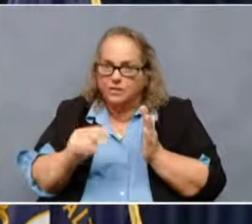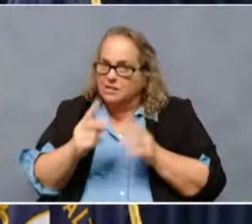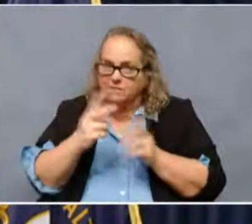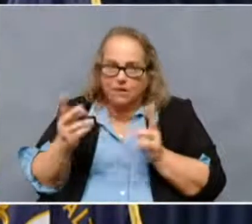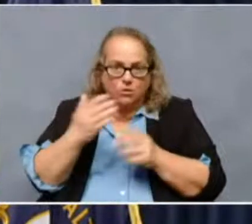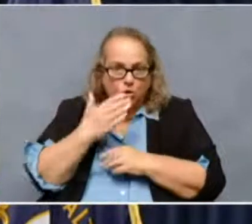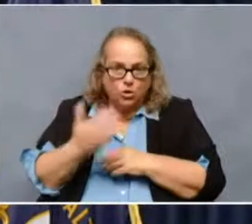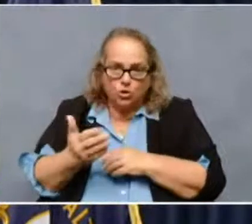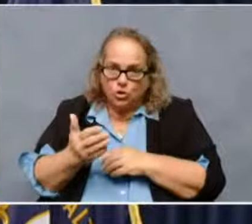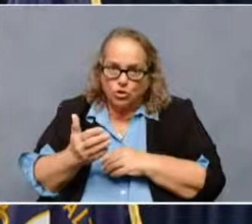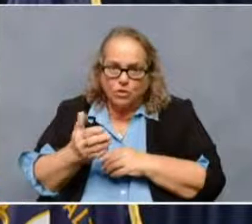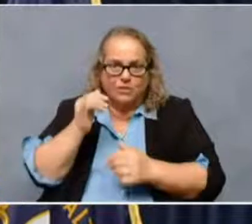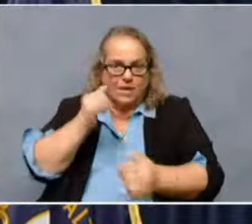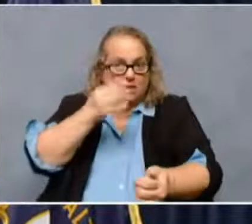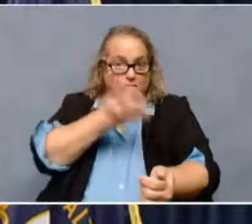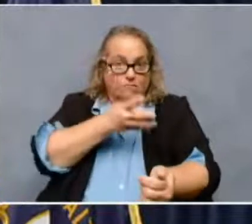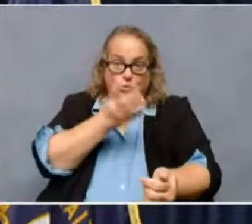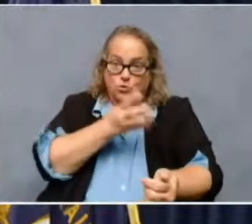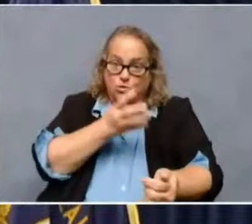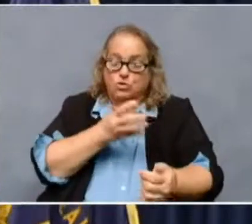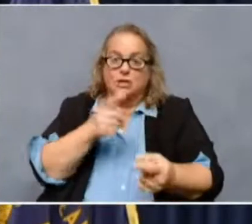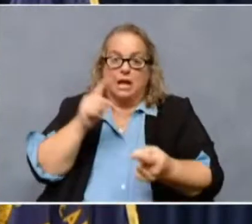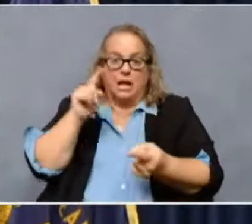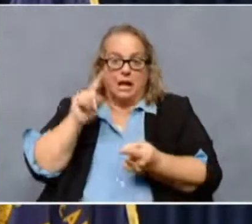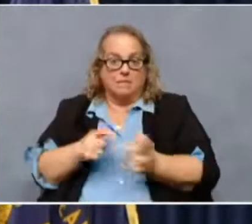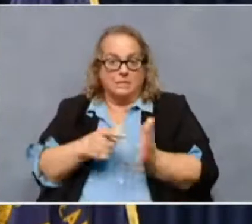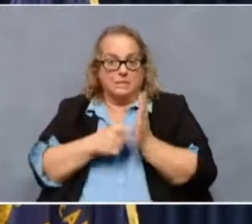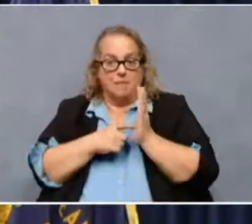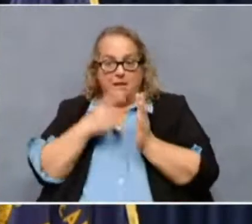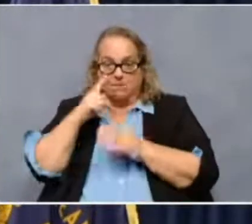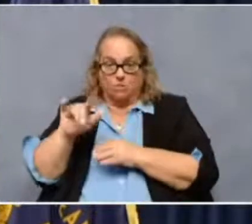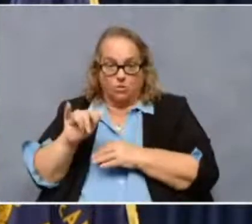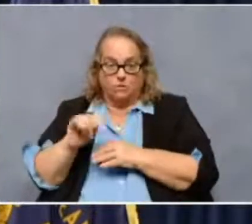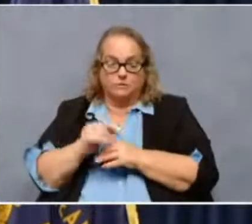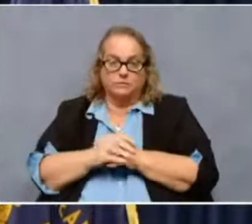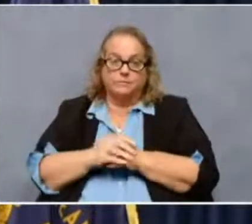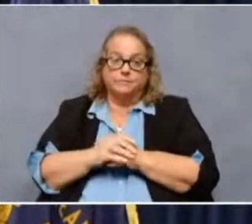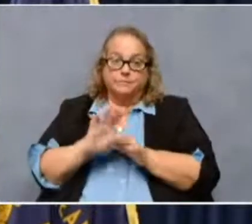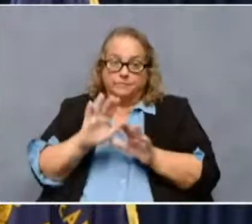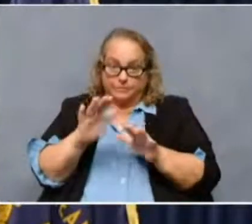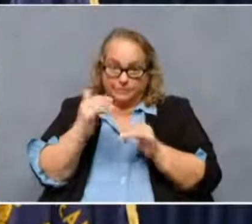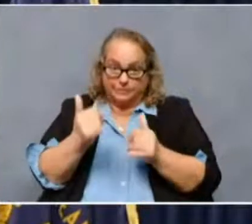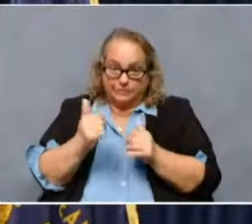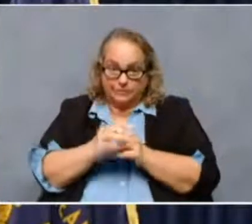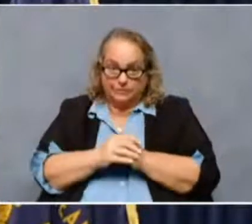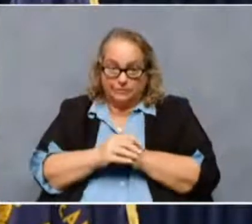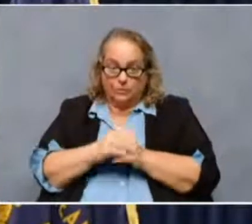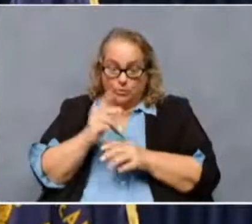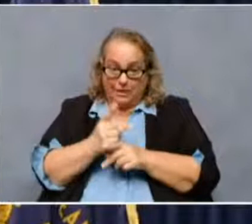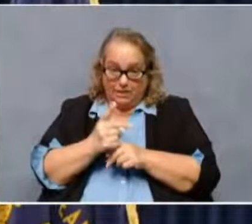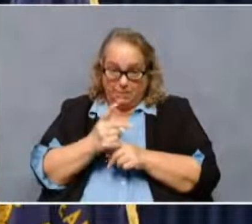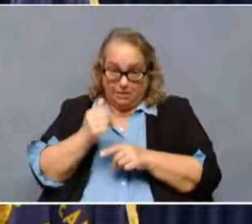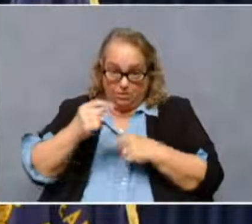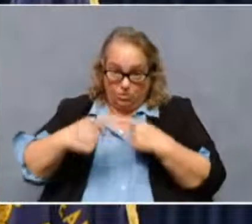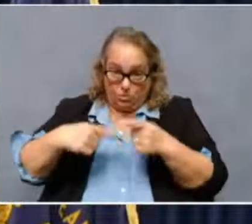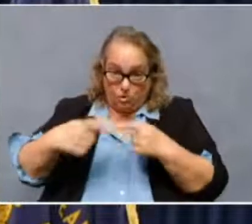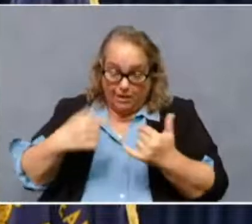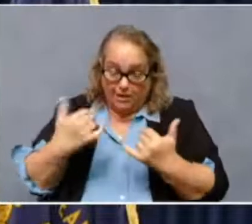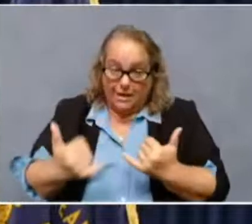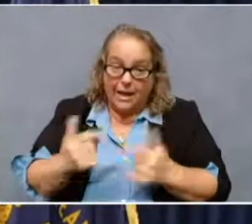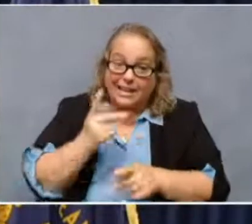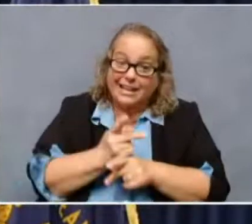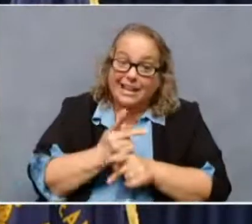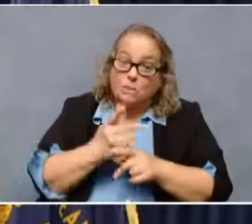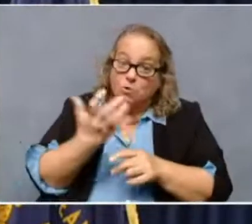monoclonal antibodies. Less demand out there for it. Now, if we want to keep this going, right? If we want to keep the decline, if we want to get